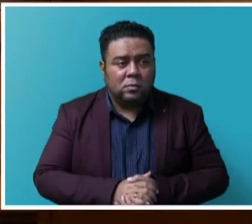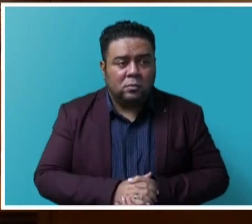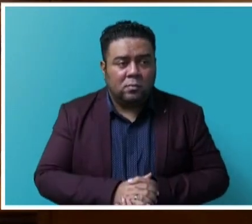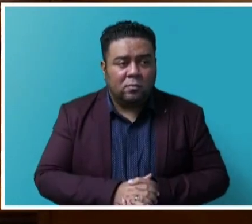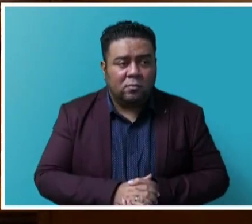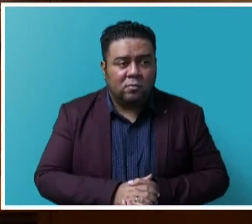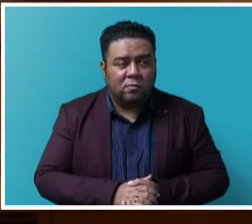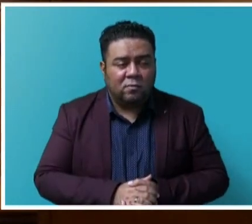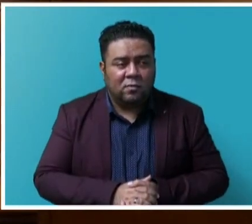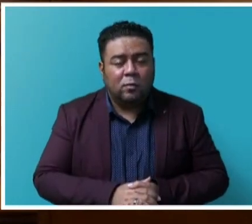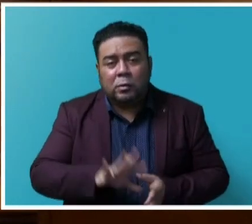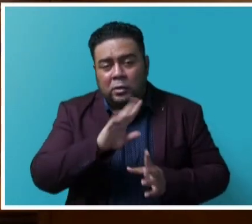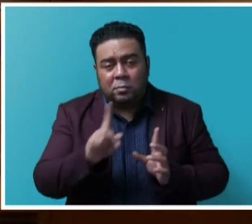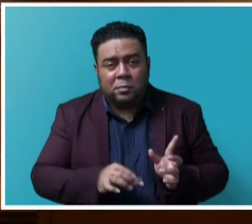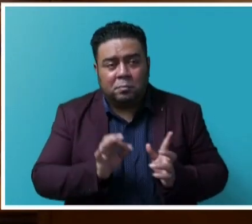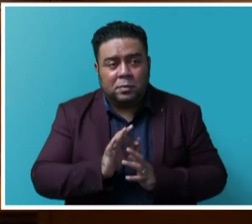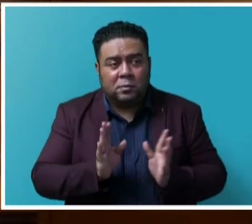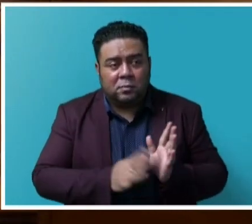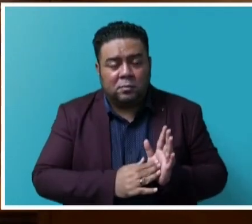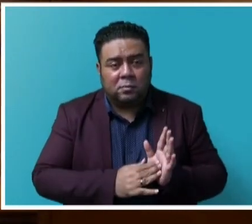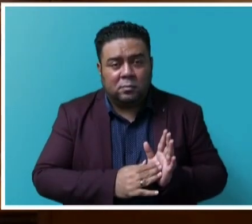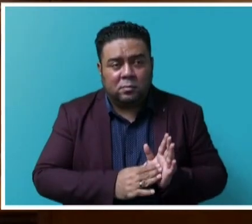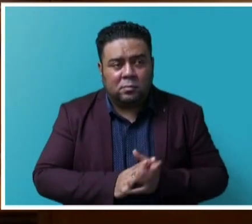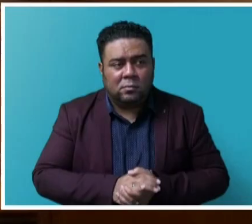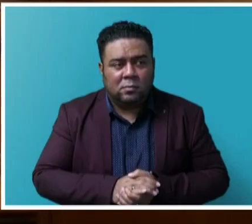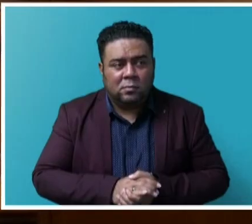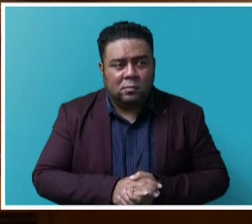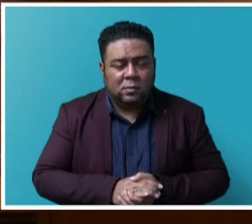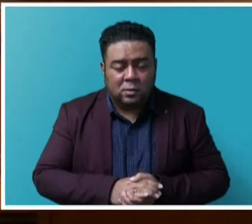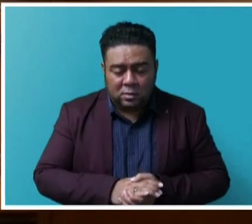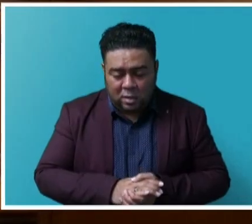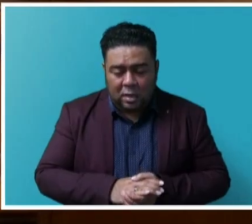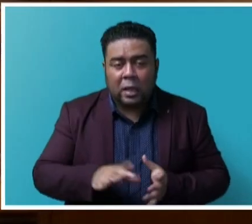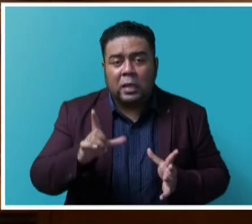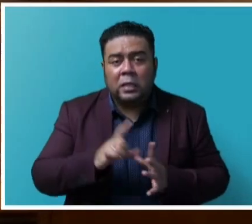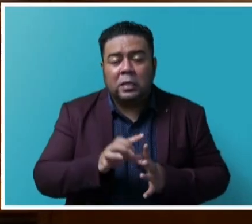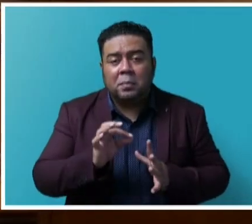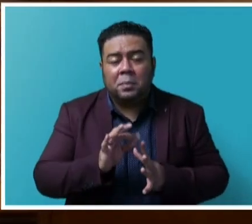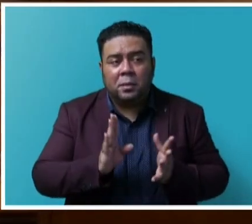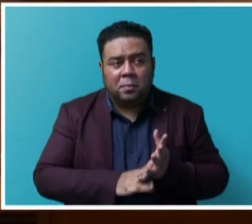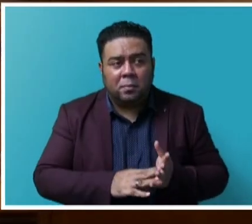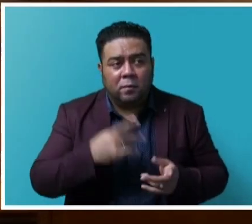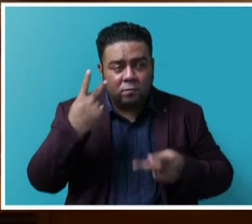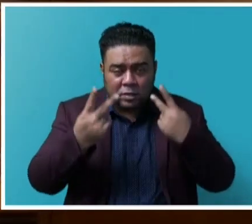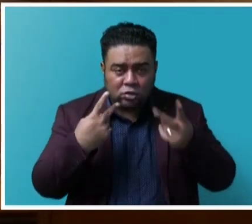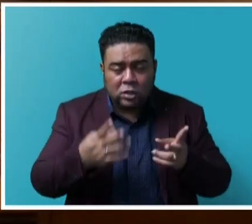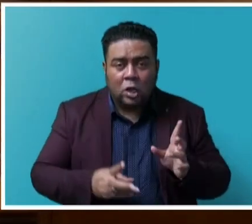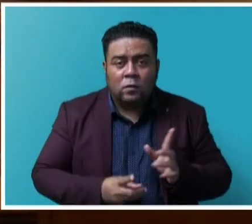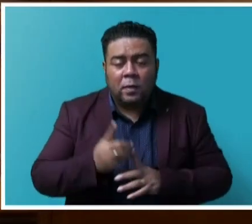the Honorable Deputy Prime Minister, Professor Biman Prasad, the Honorable DPM Kamkamida, and I visit our development